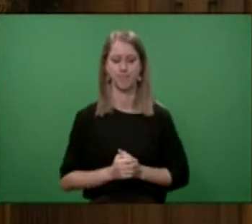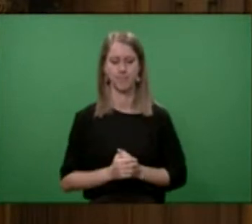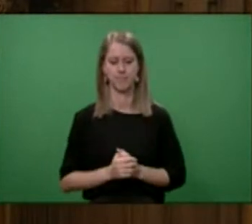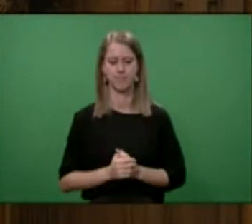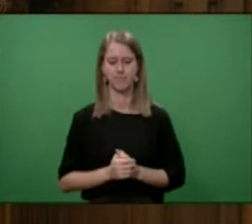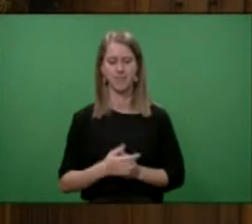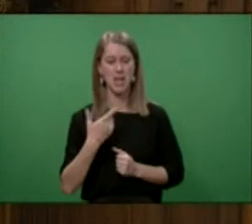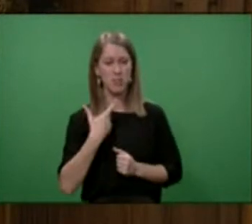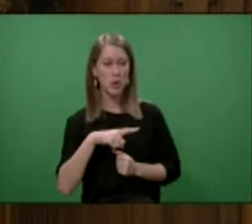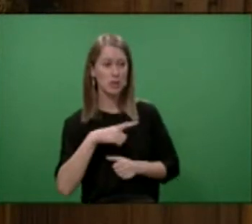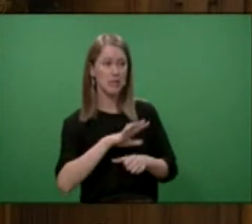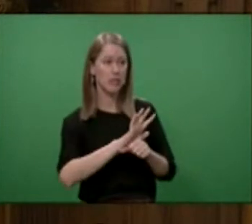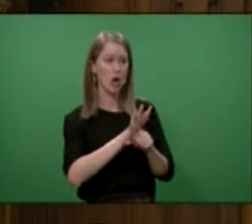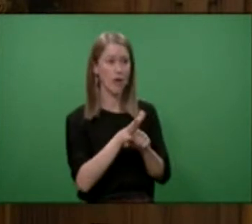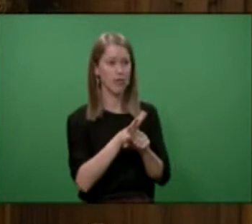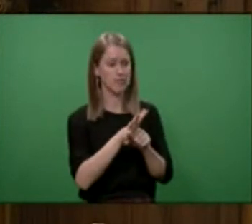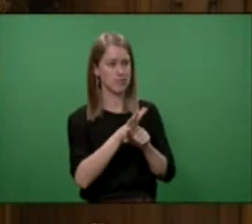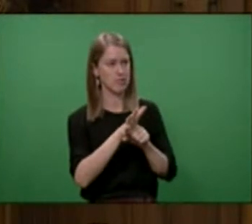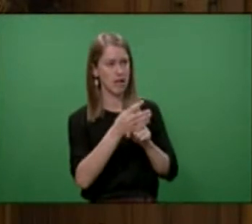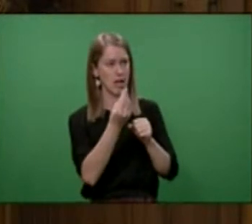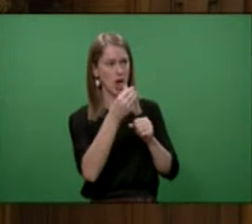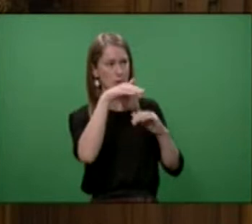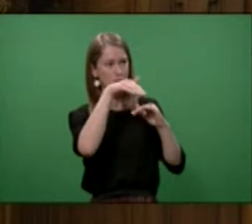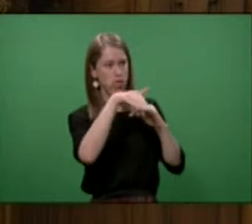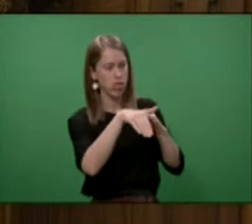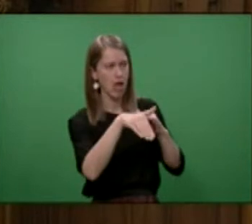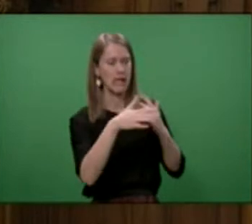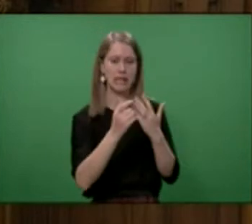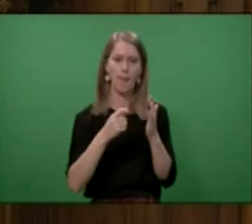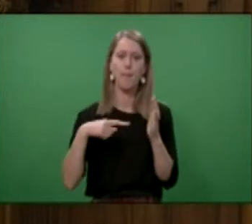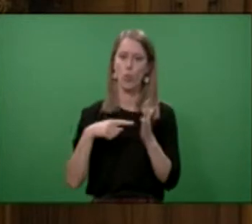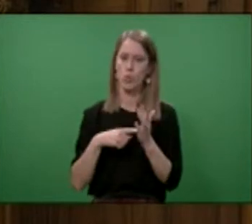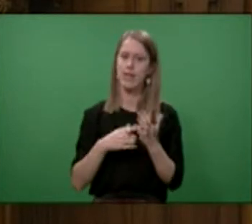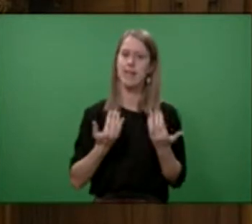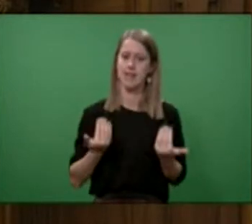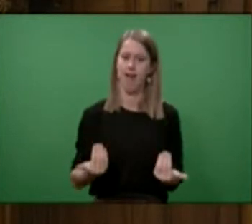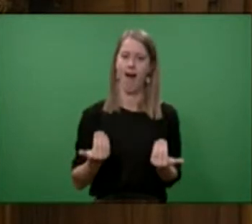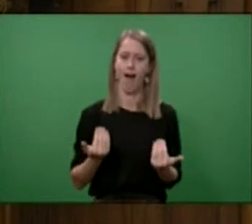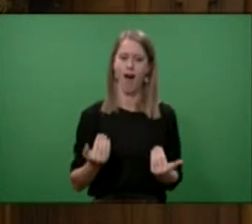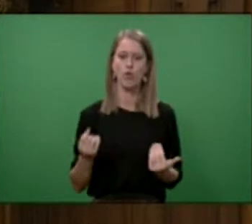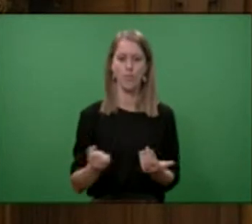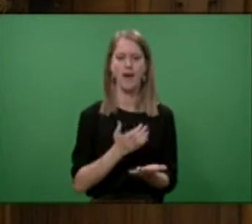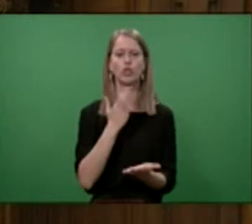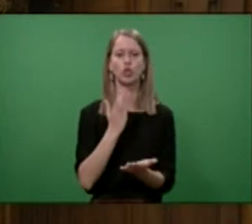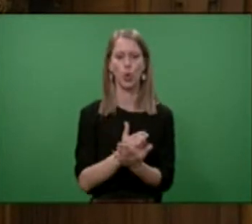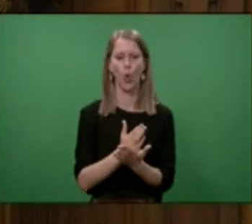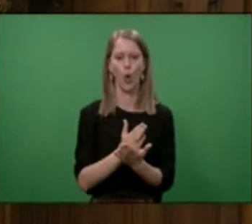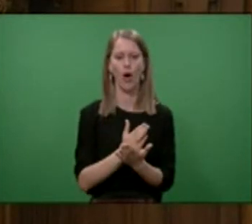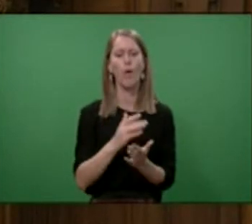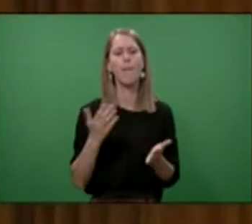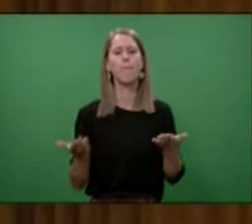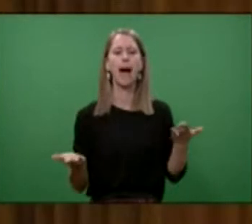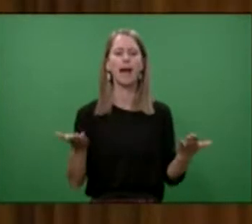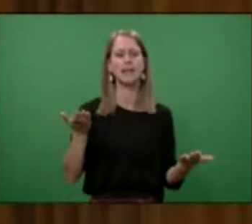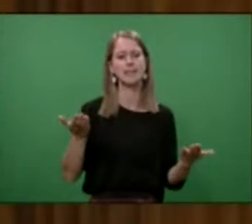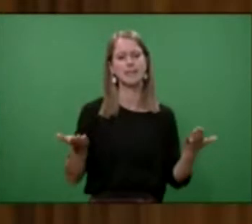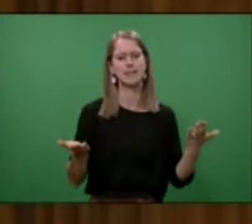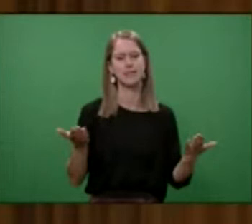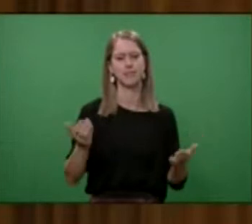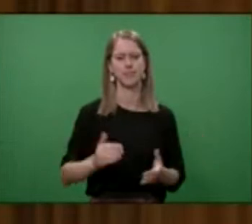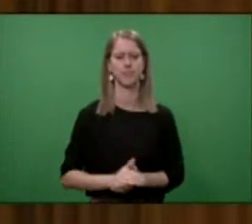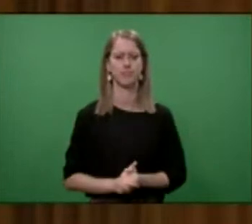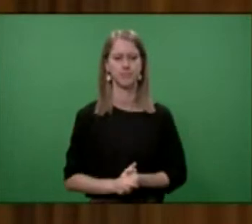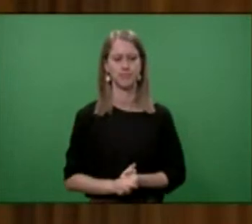economic outlook and fiscal constraints, it is more important than ever to ensure a balanced approach.